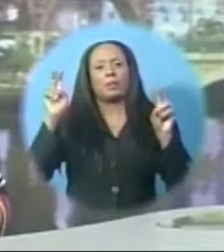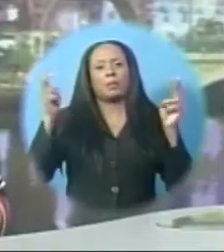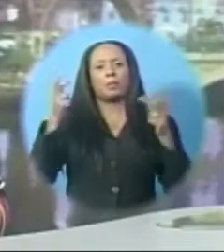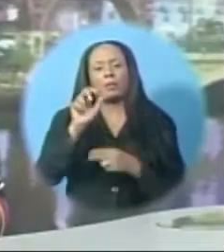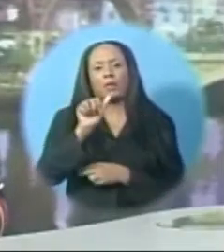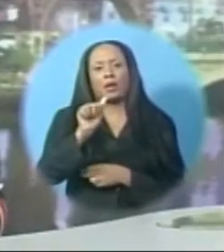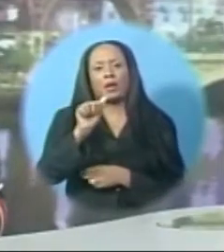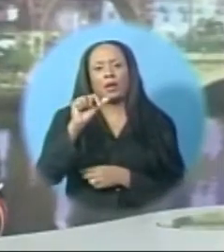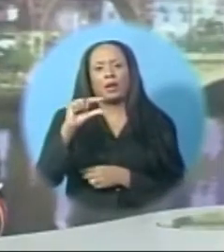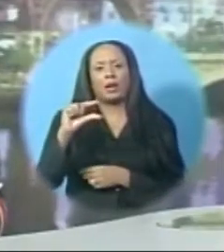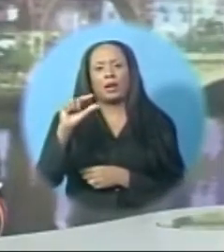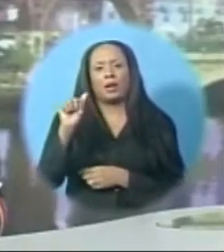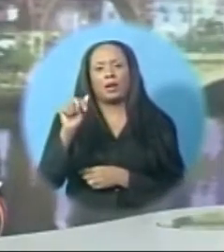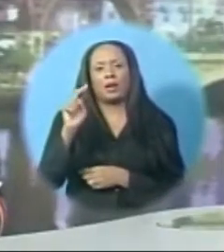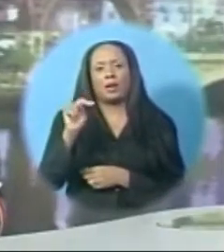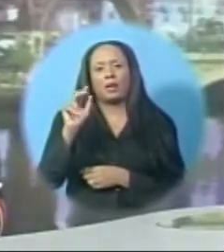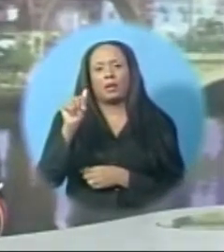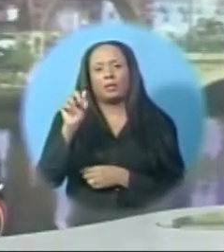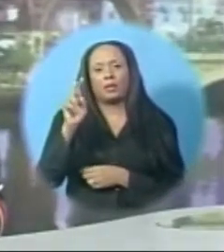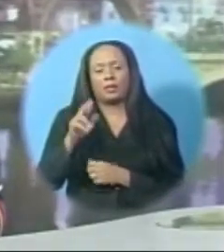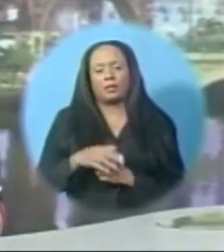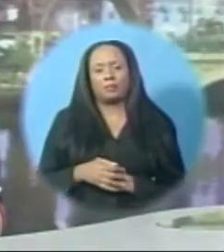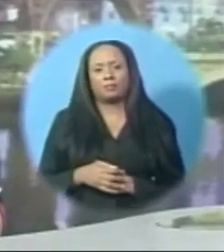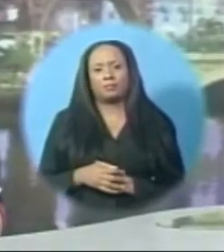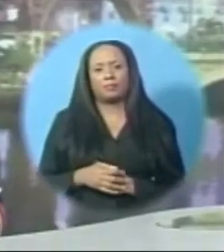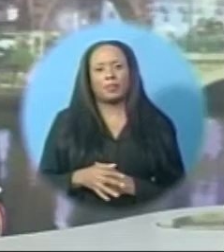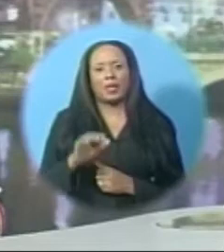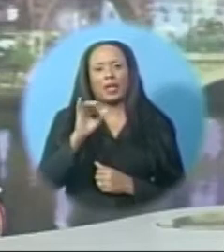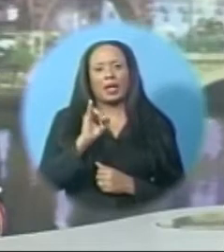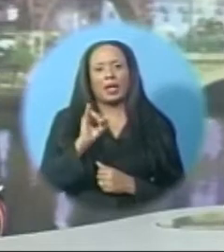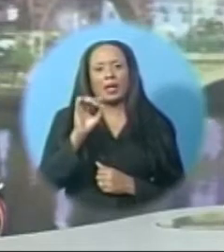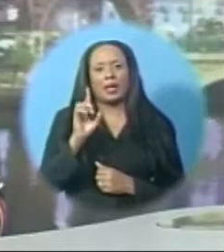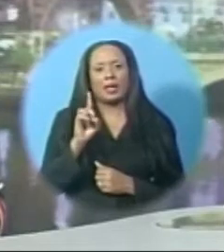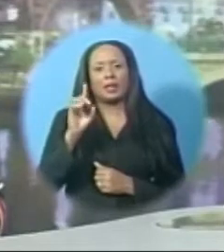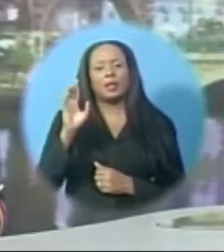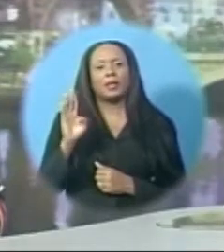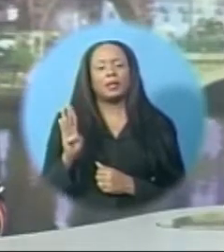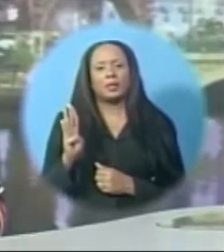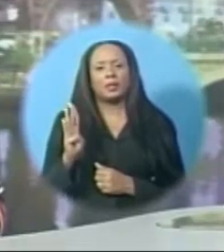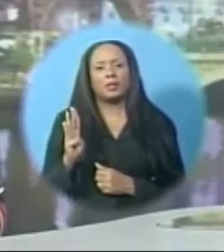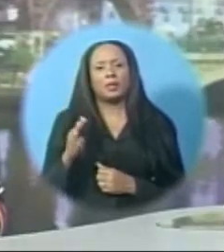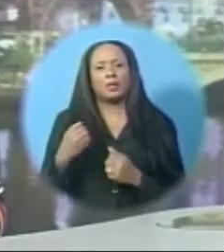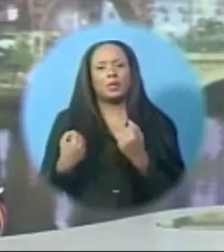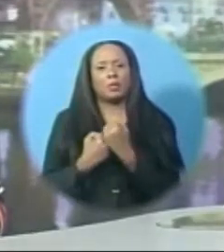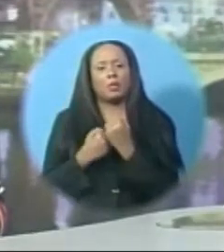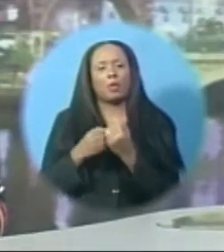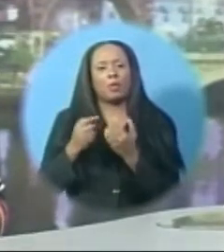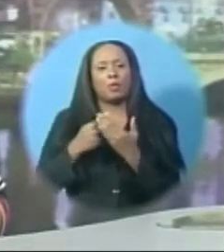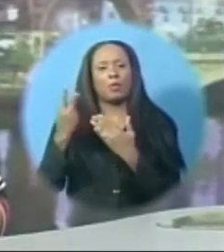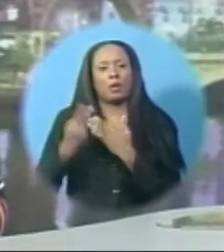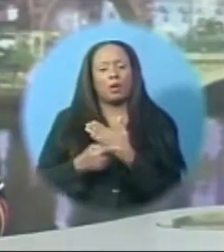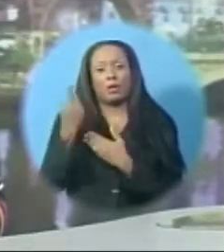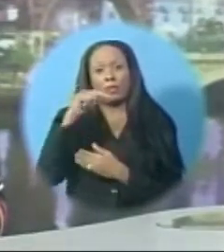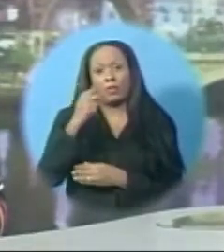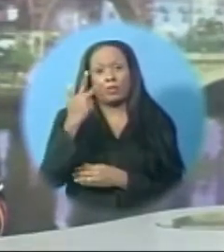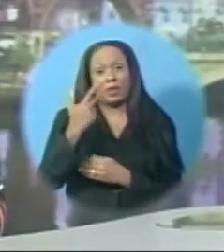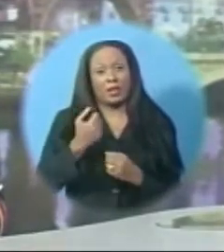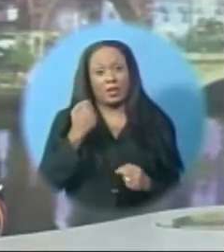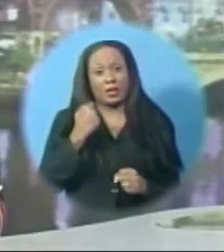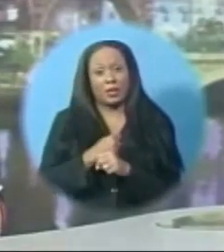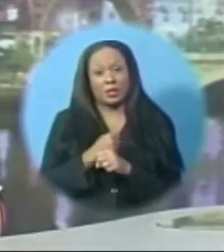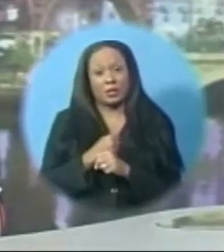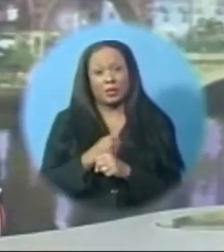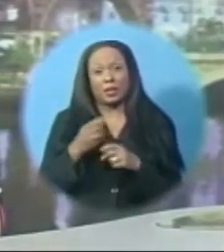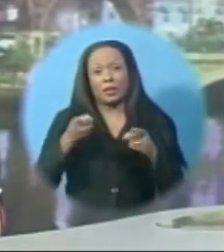its inception, the program, funded by the Inter-American Development Bank, has been ongoing for 3 years. And overall,